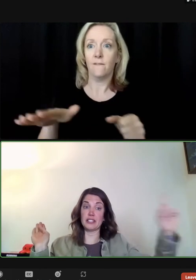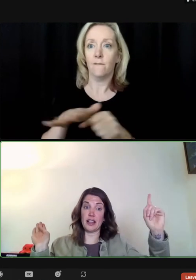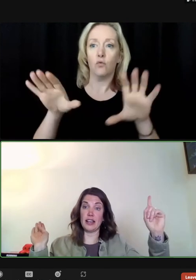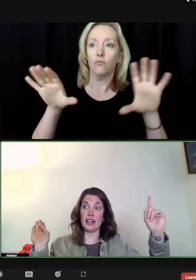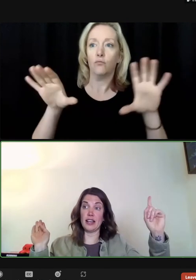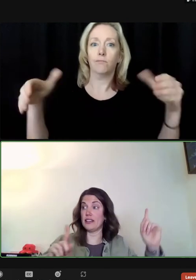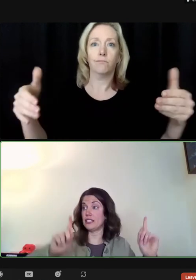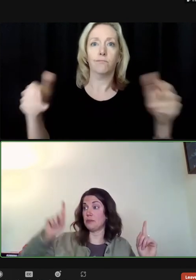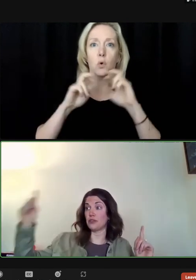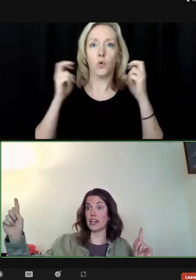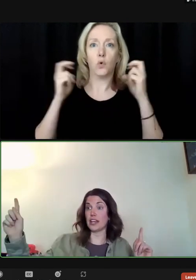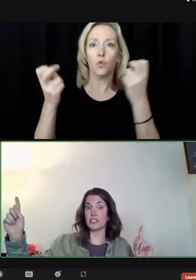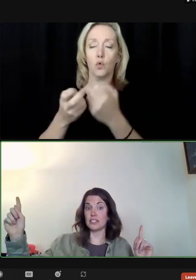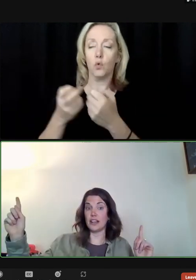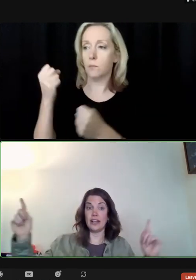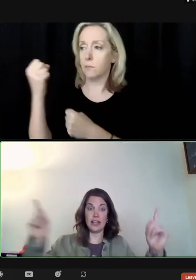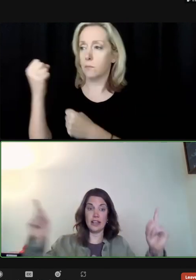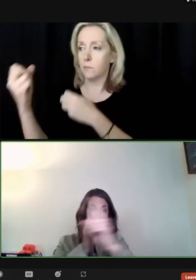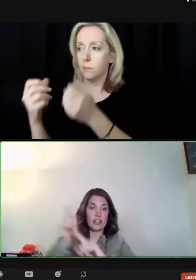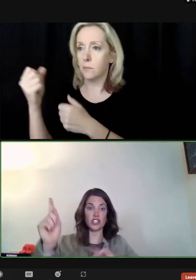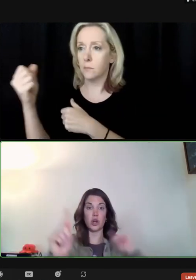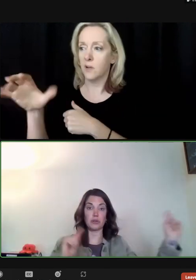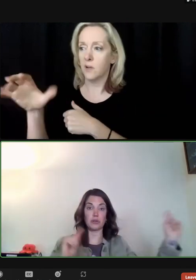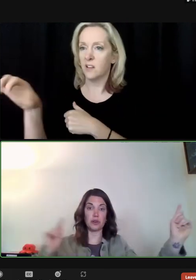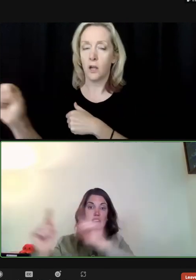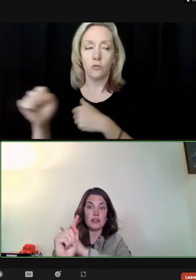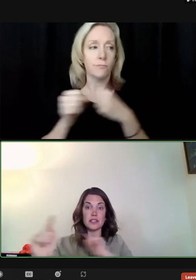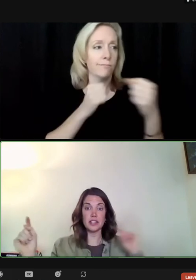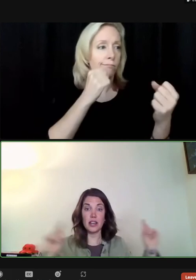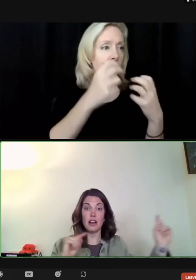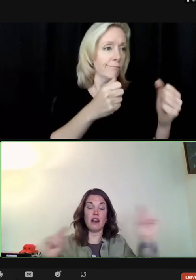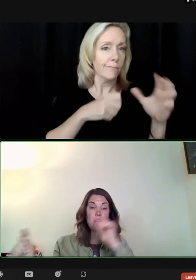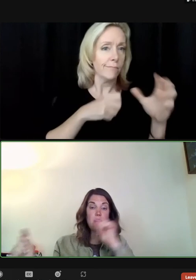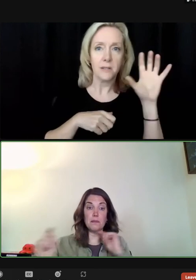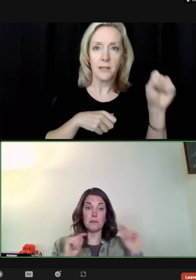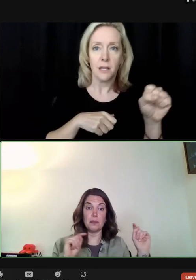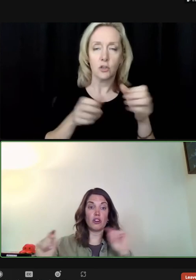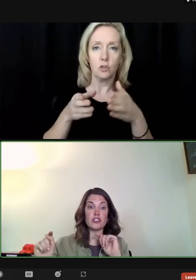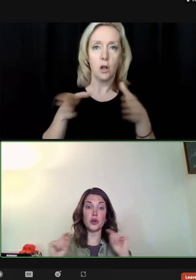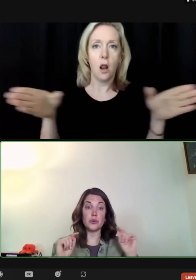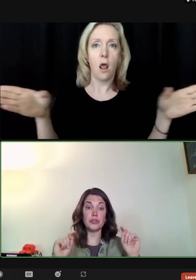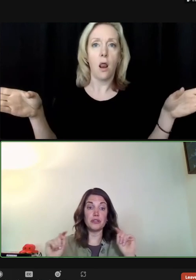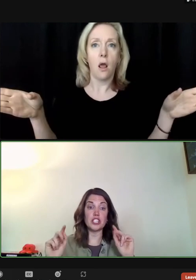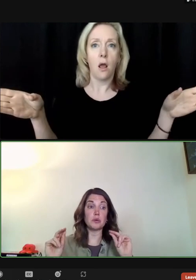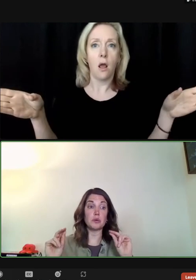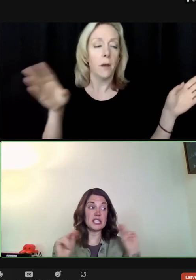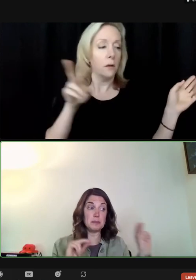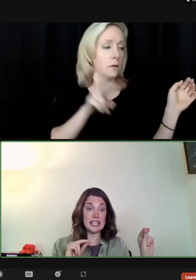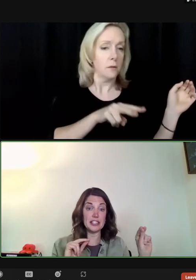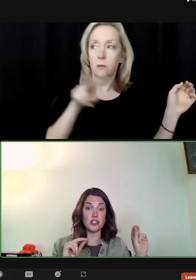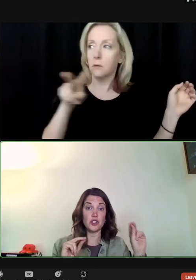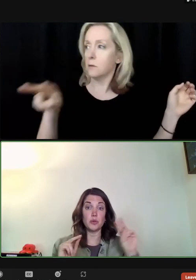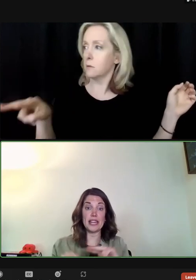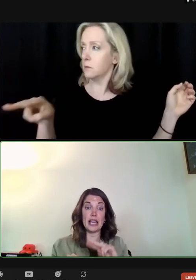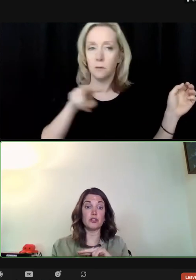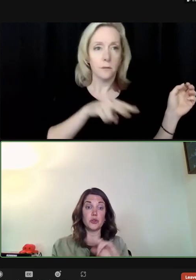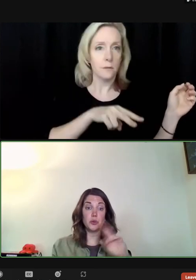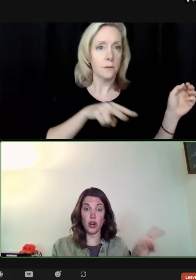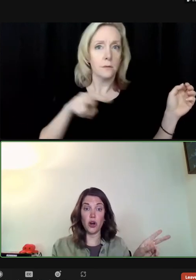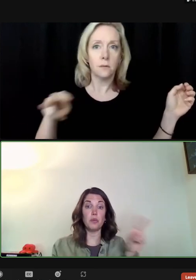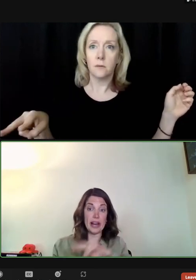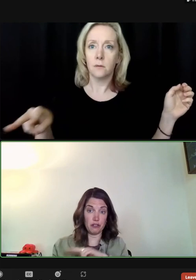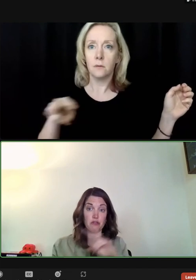over here is signing and then somebody over there is signing and then it's going around, but also the visual speed to